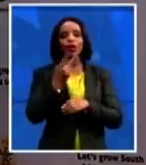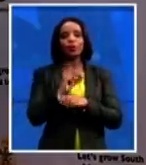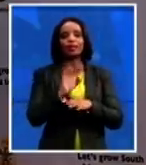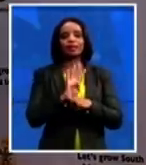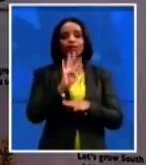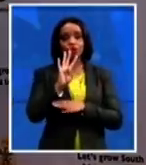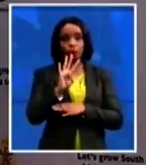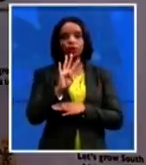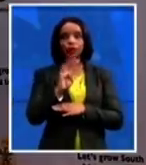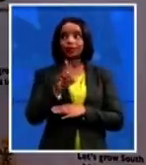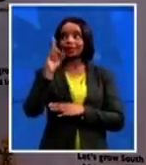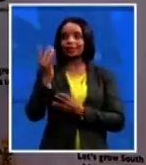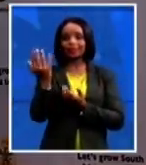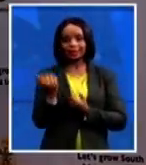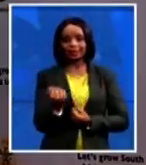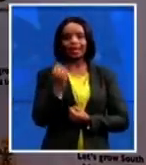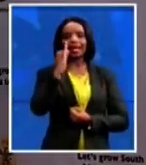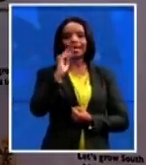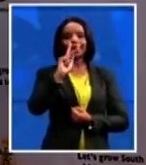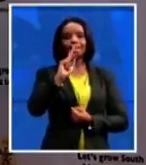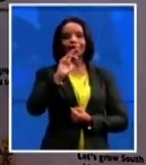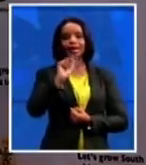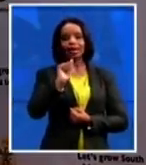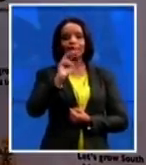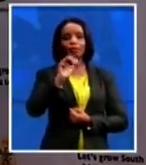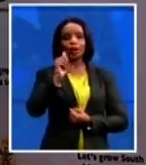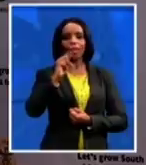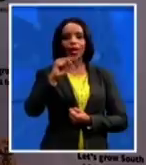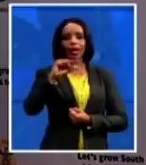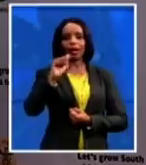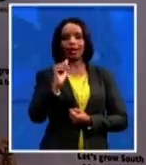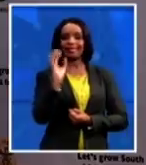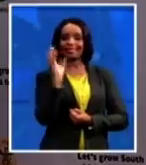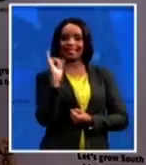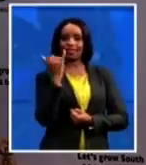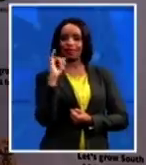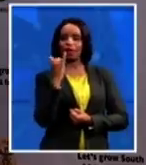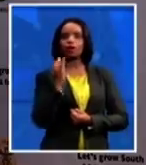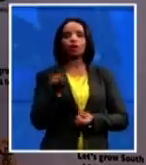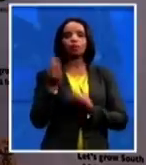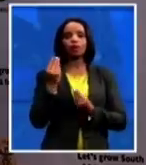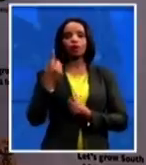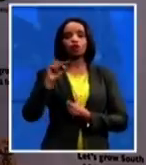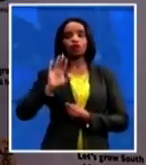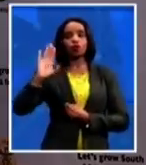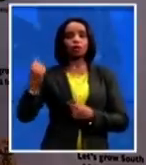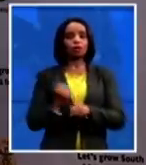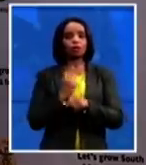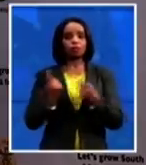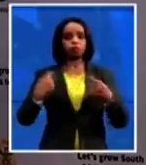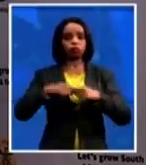silver for her excellent contribution to the mobilizing the use of arts and application of creativity for